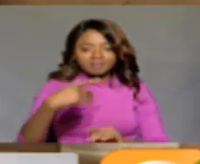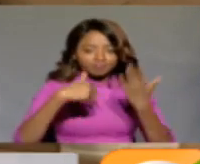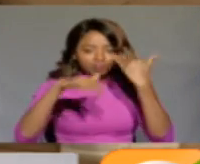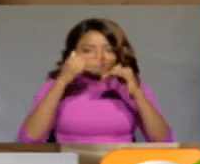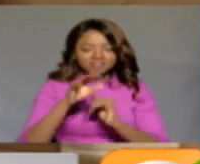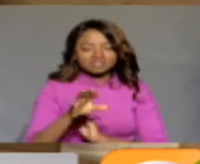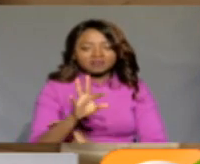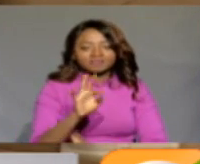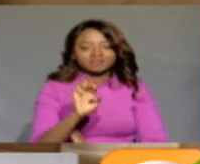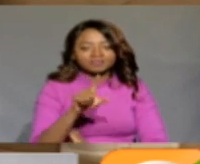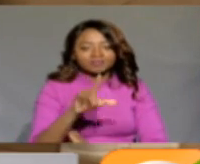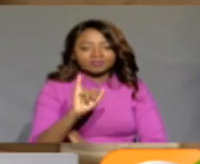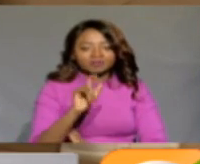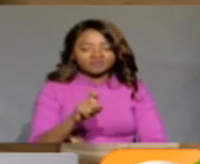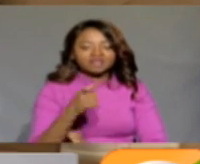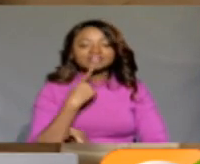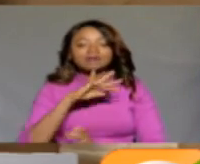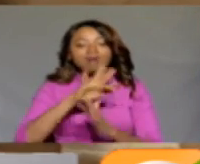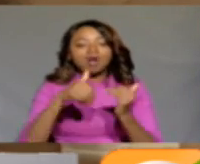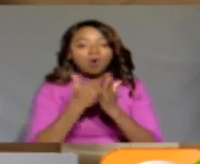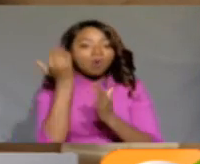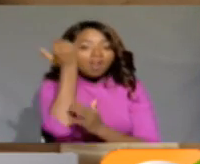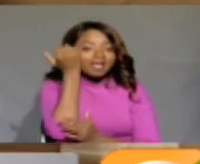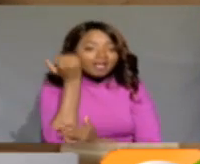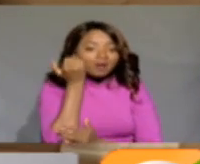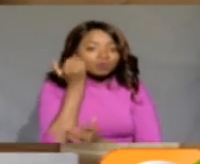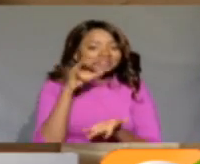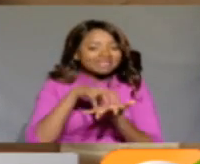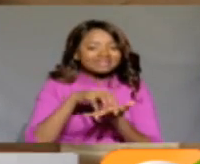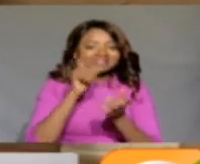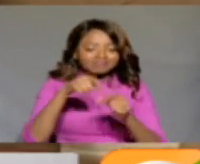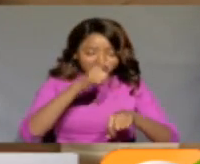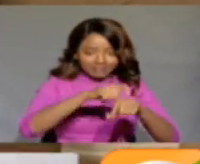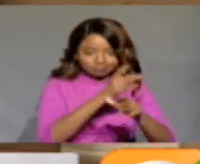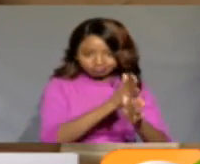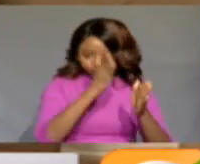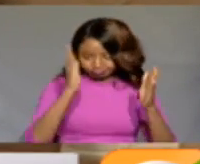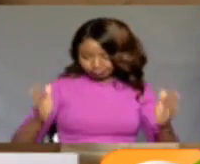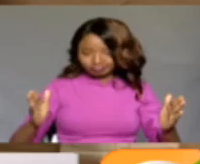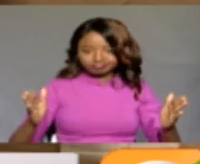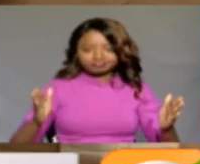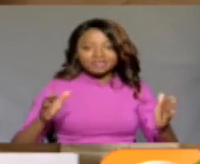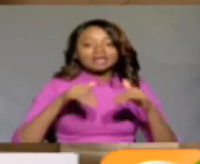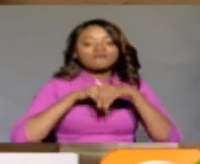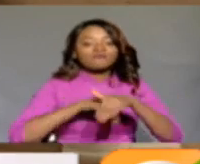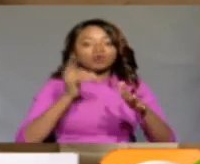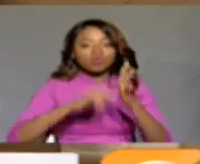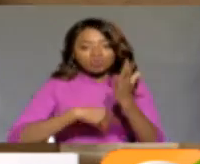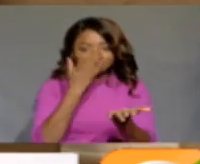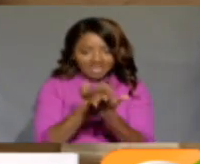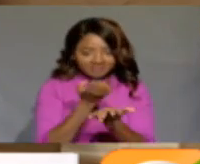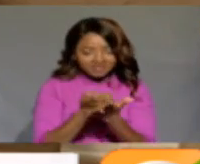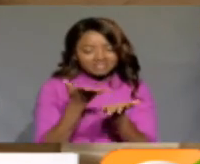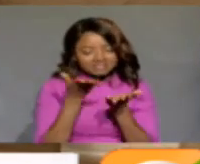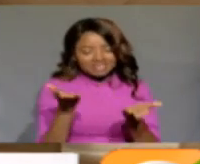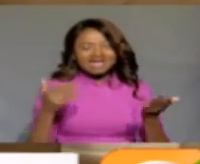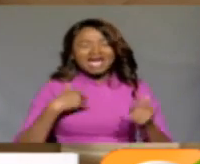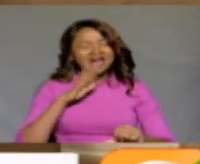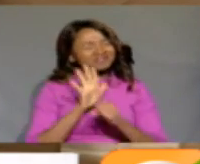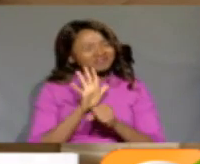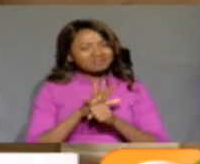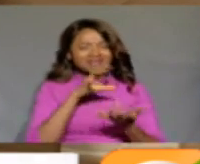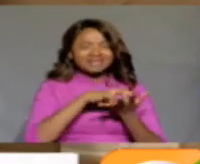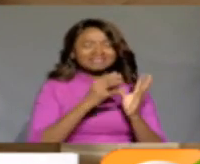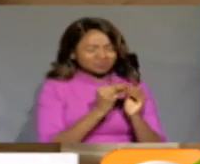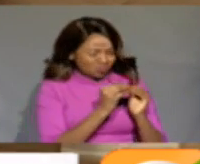Felix Musau, anasema all cases need to have timelines based on evidence available. There are many cases which have taken